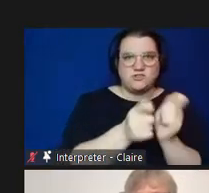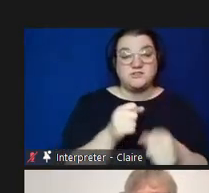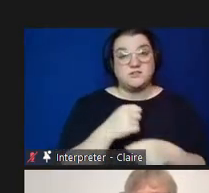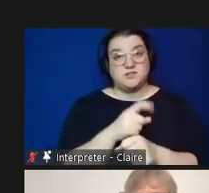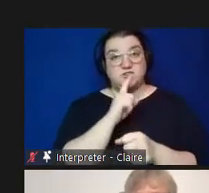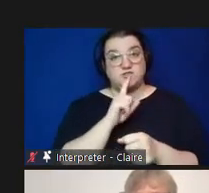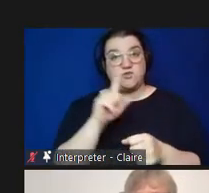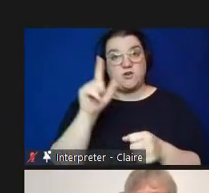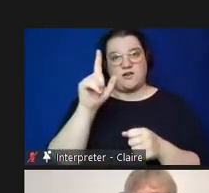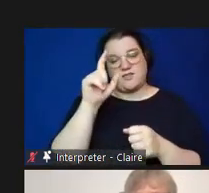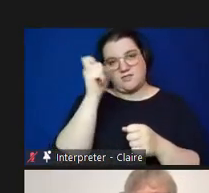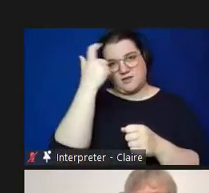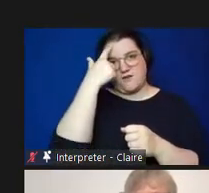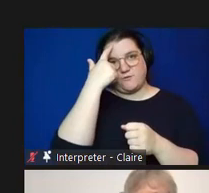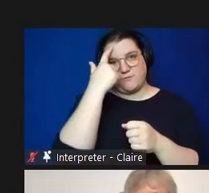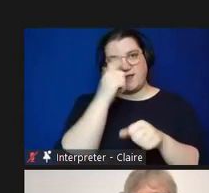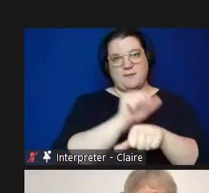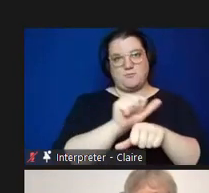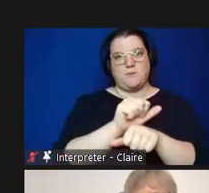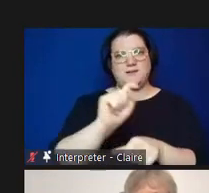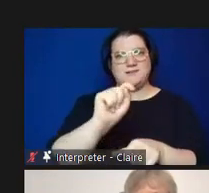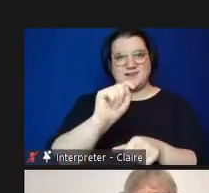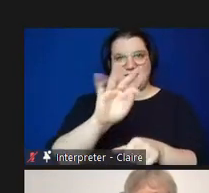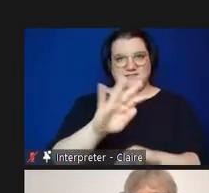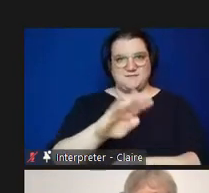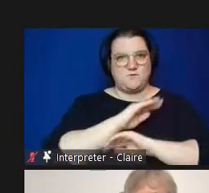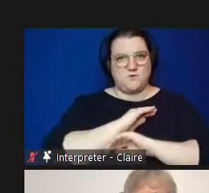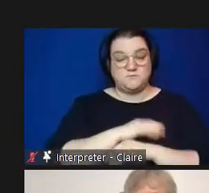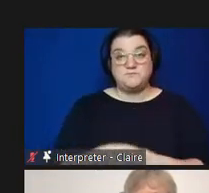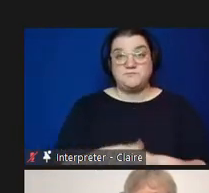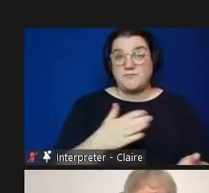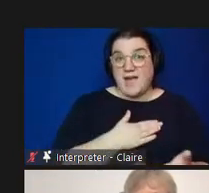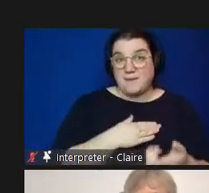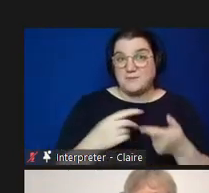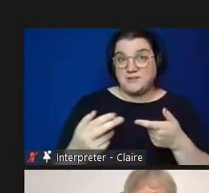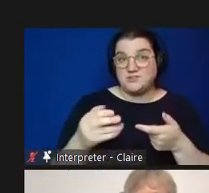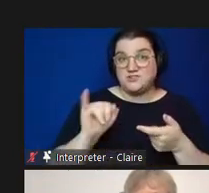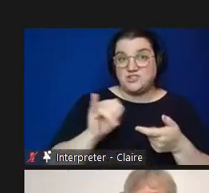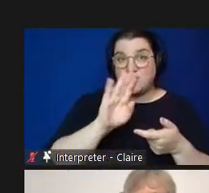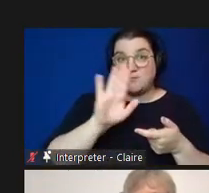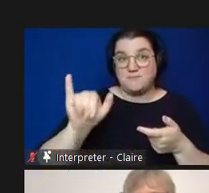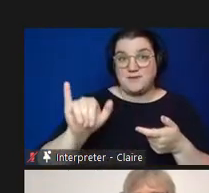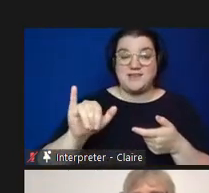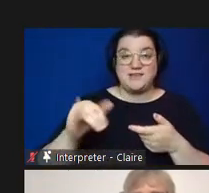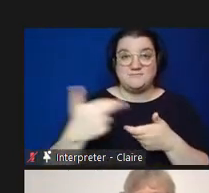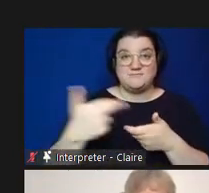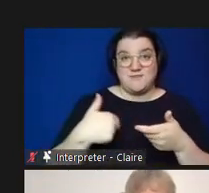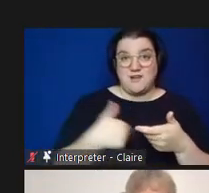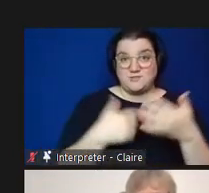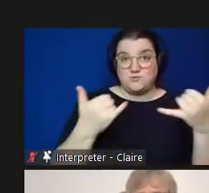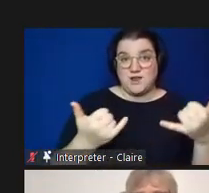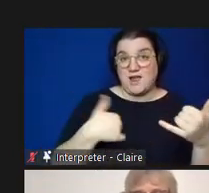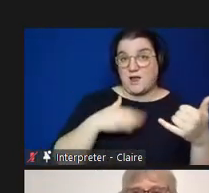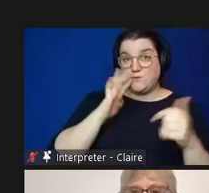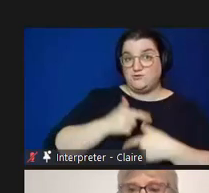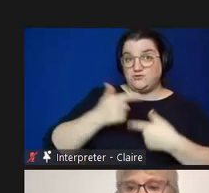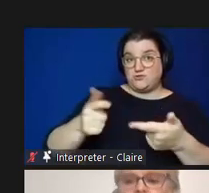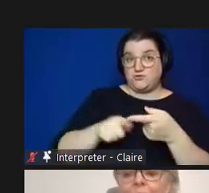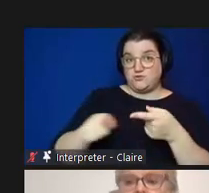Task Force. So we are happy to have Jeremy with us today, and I'll turn it over to you, Jeremy.